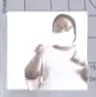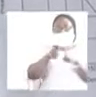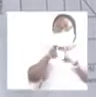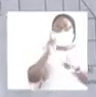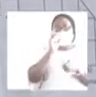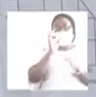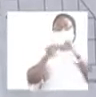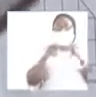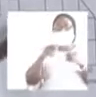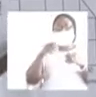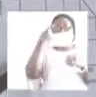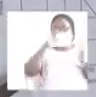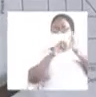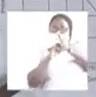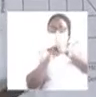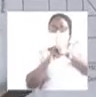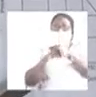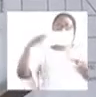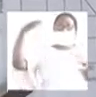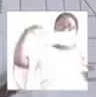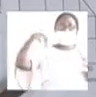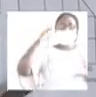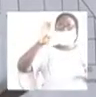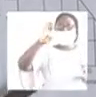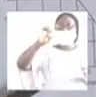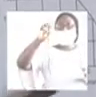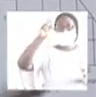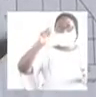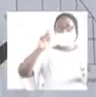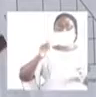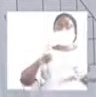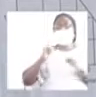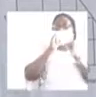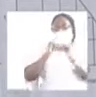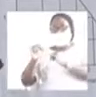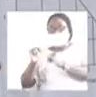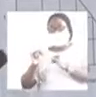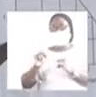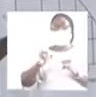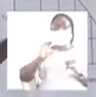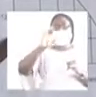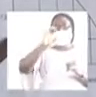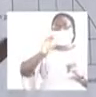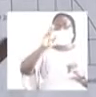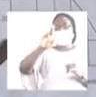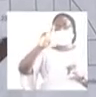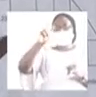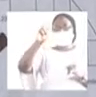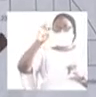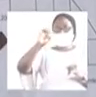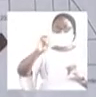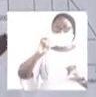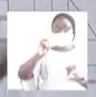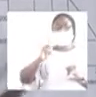was 3,600, the quantity demanded was 70. Then when it came down to 600,